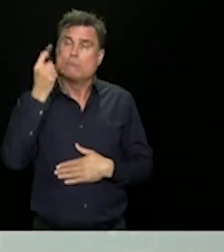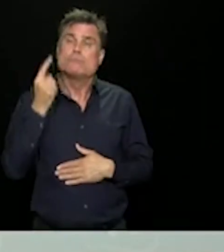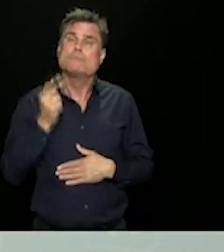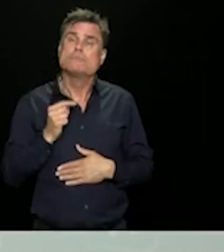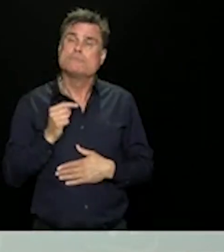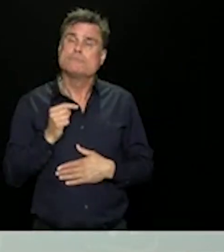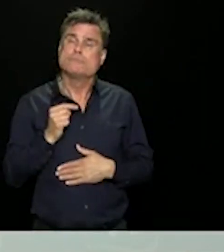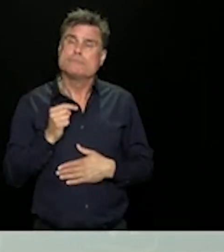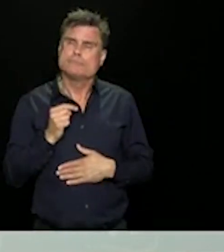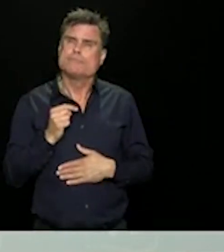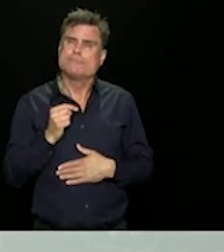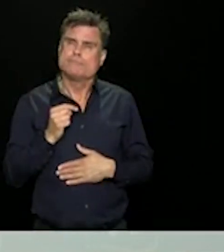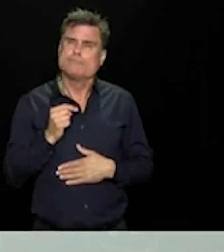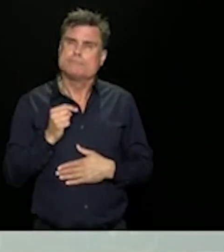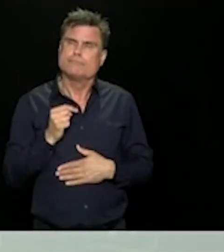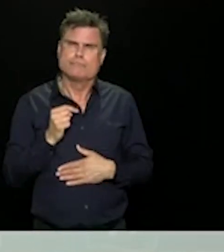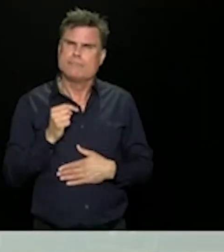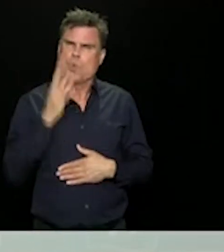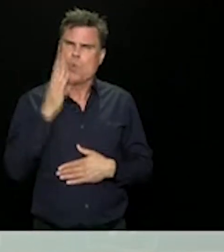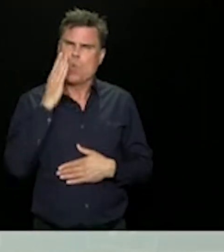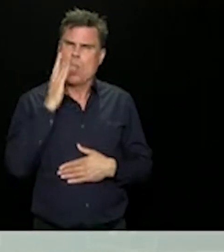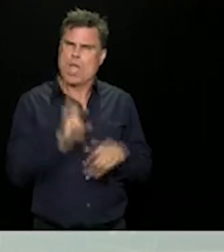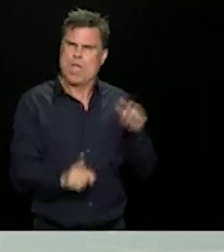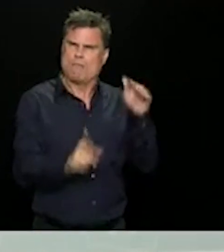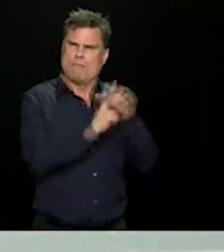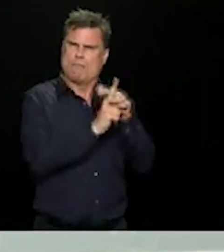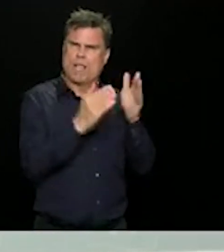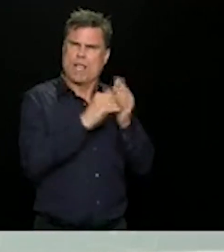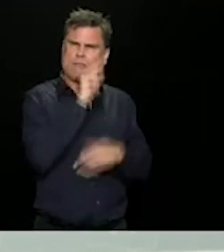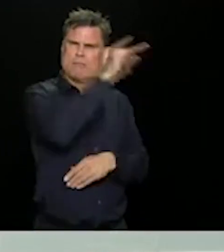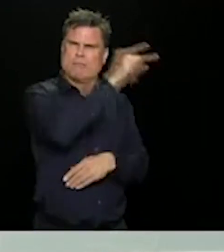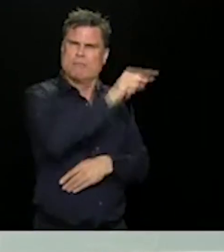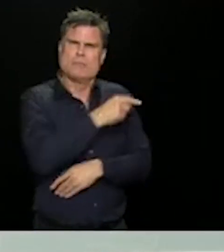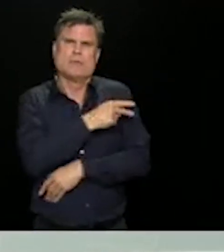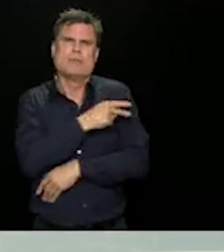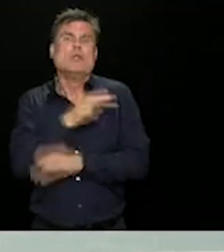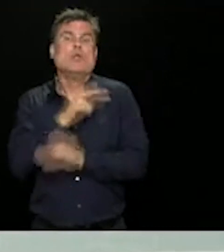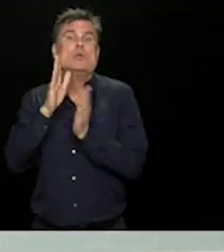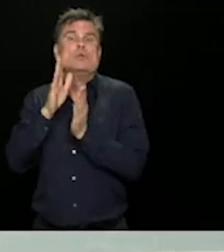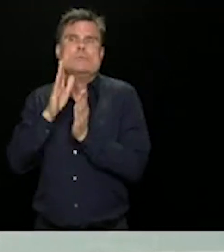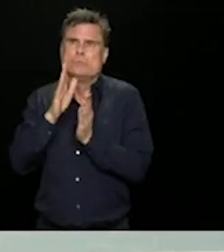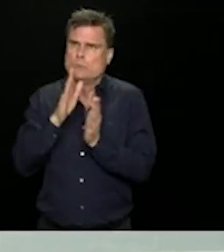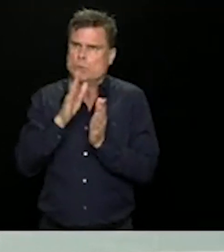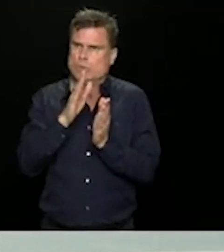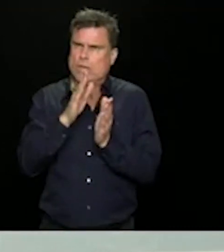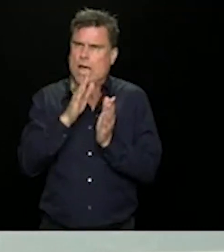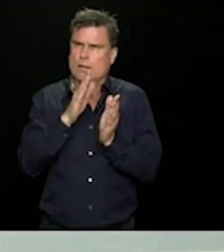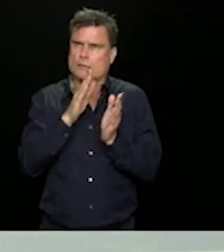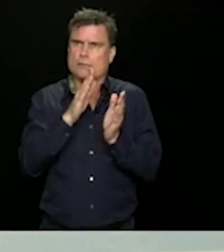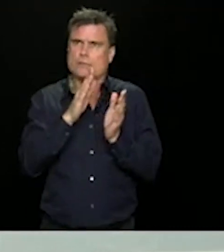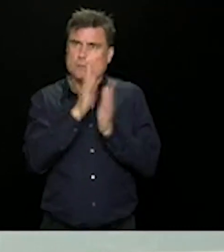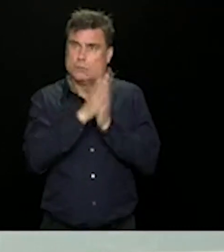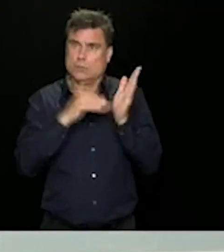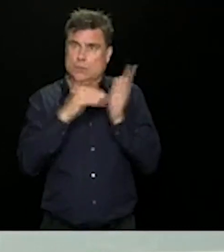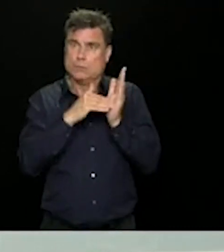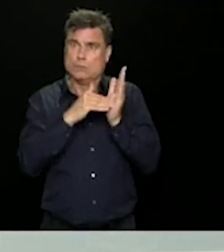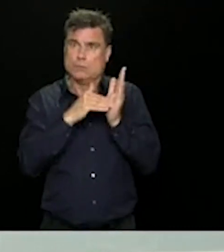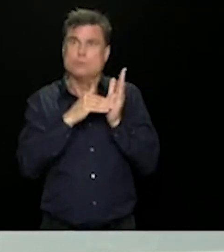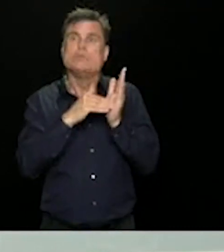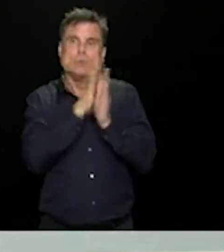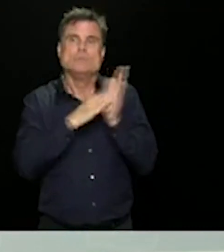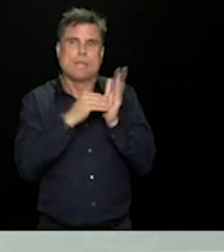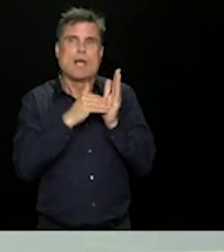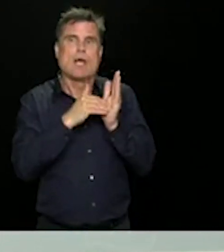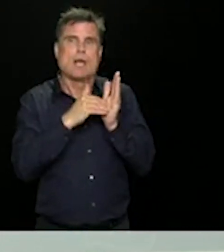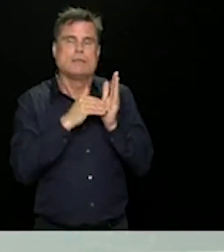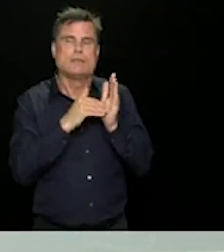Yes, so I know I was kind of hoping that, if we were an island like New Zealand, but it just goes